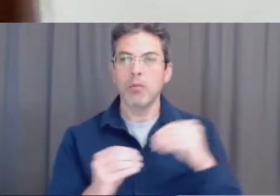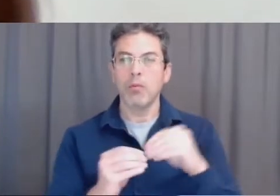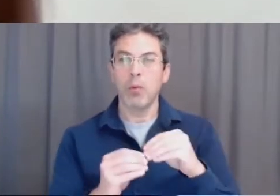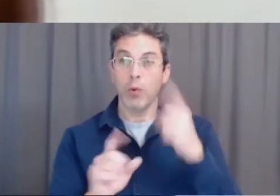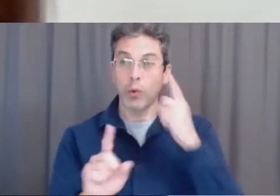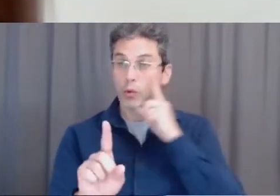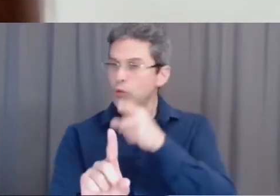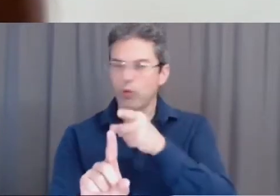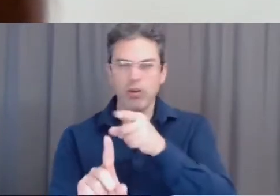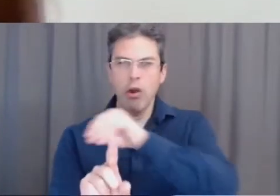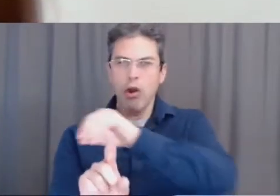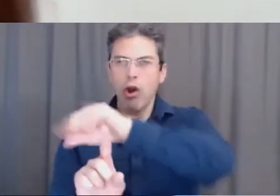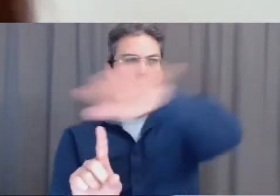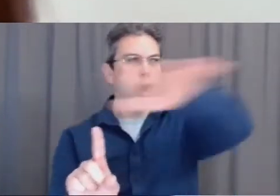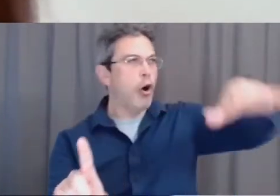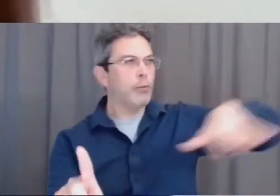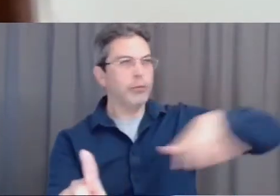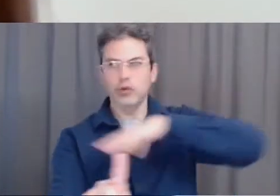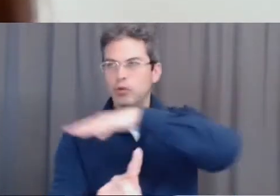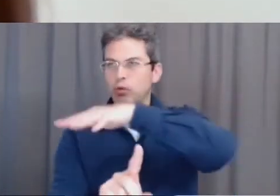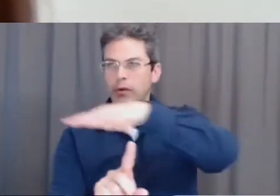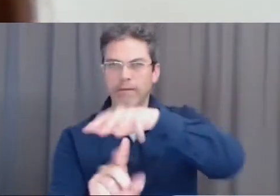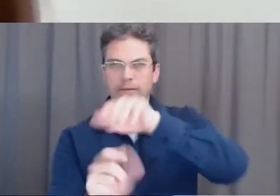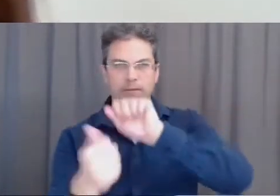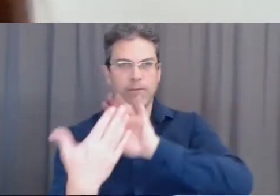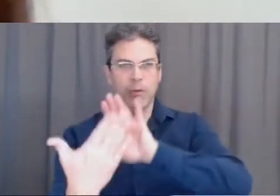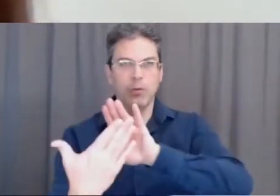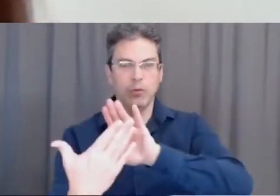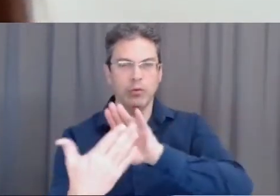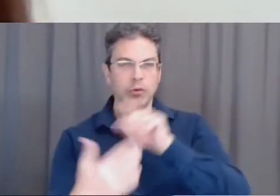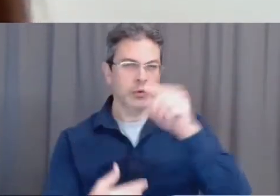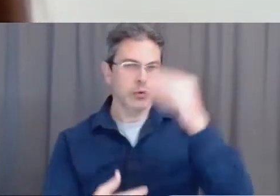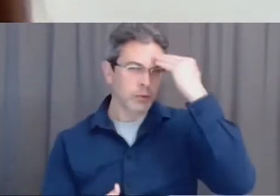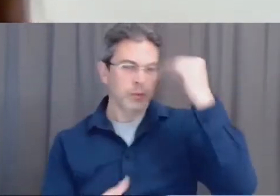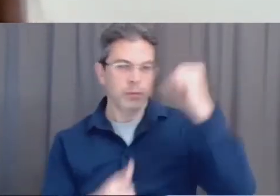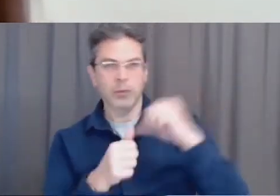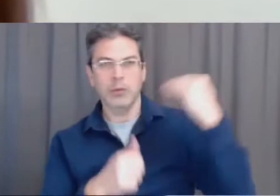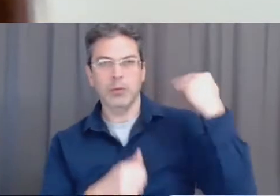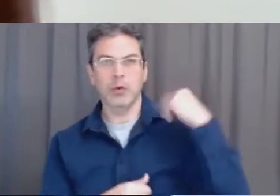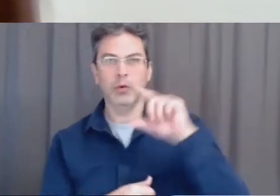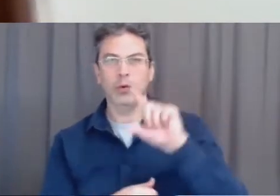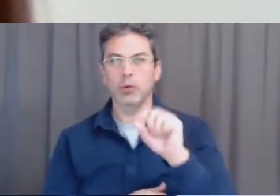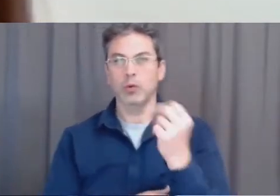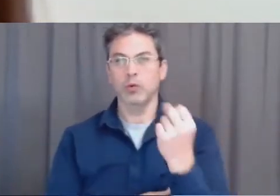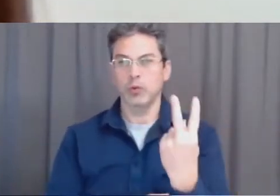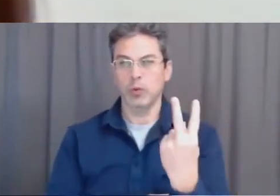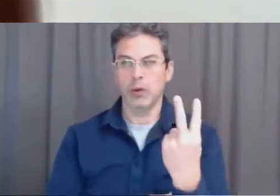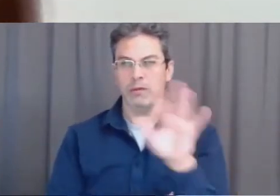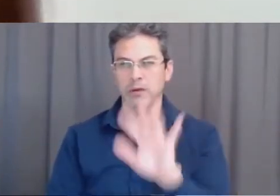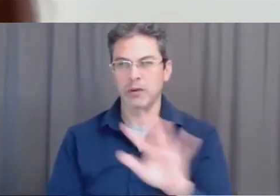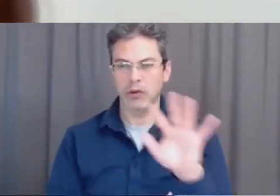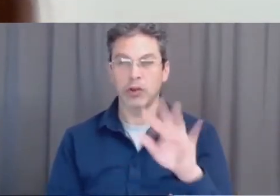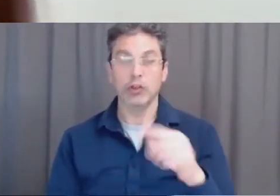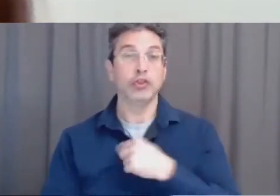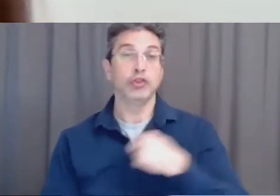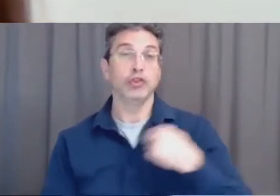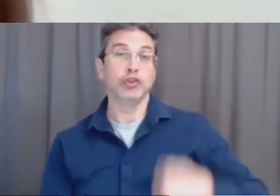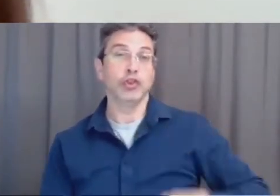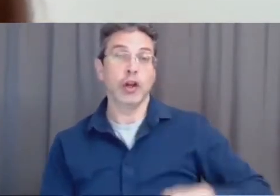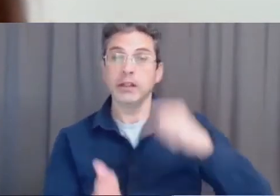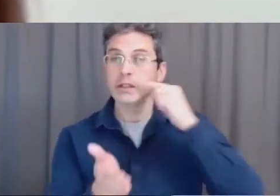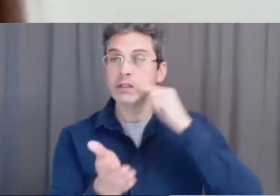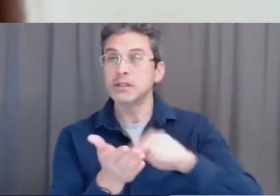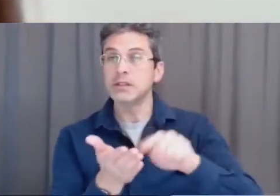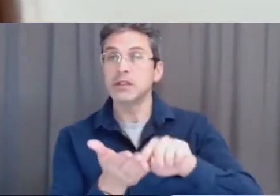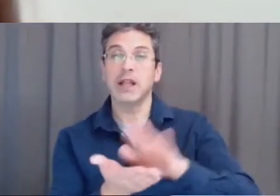focus. So if you think about going back to 2012 or so, increasingly Chinese scholars started to articulate a need